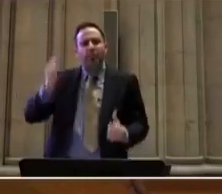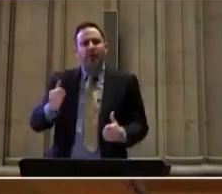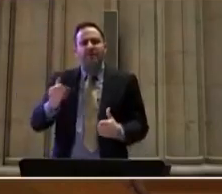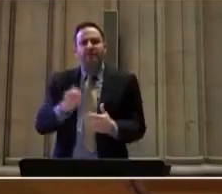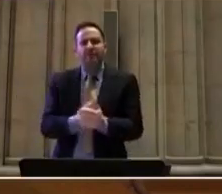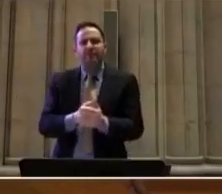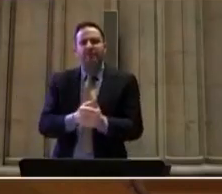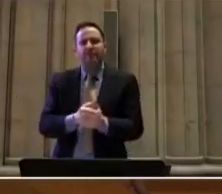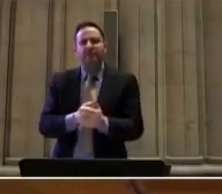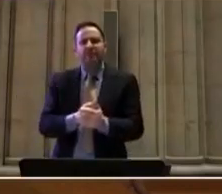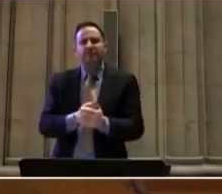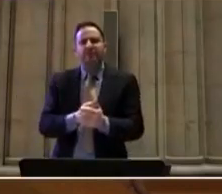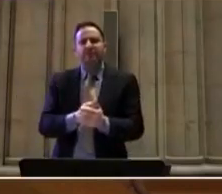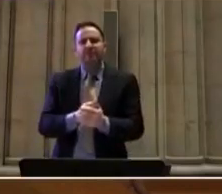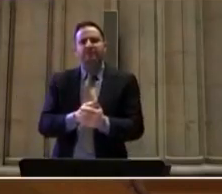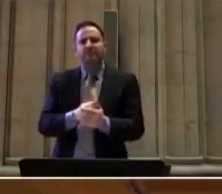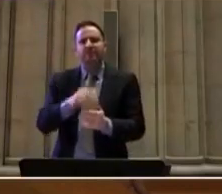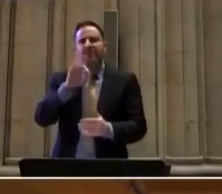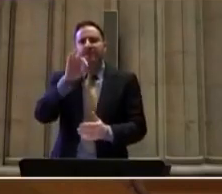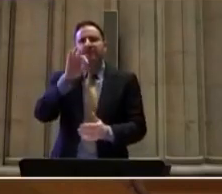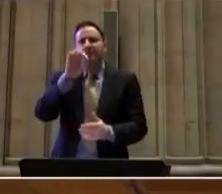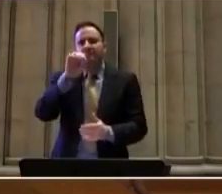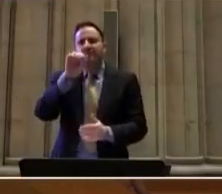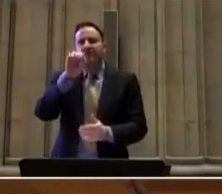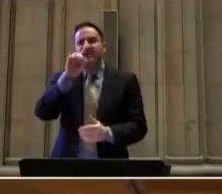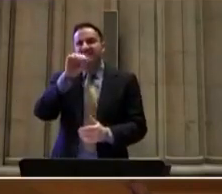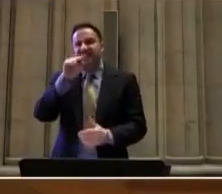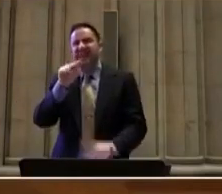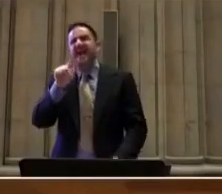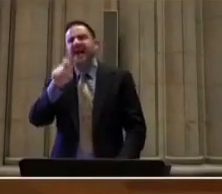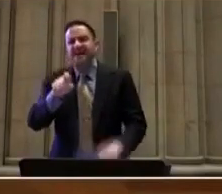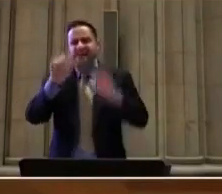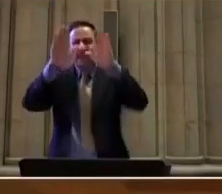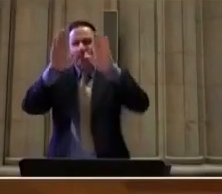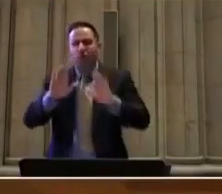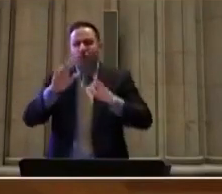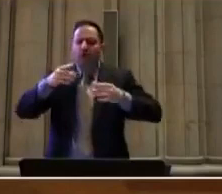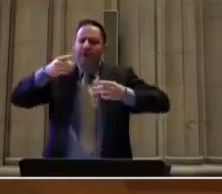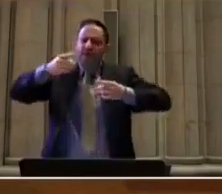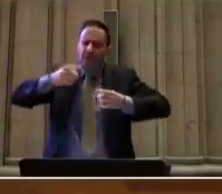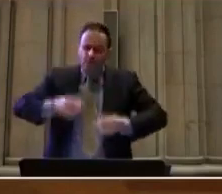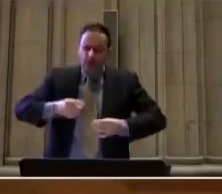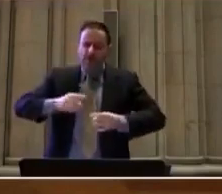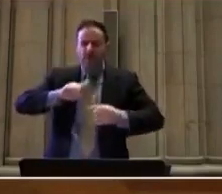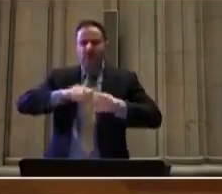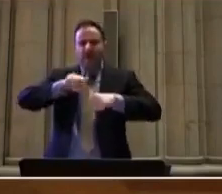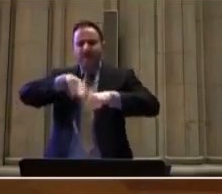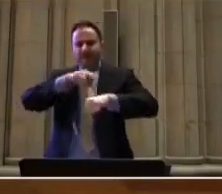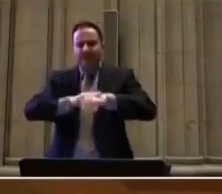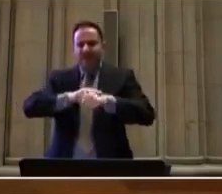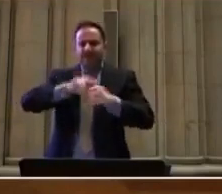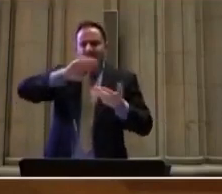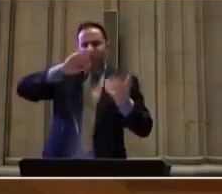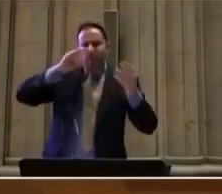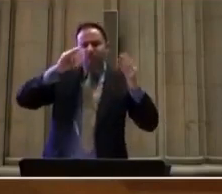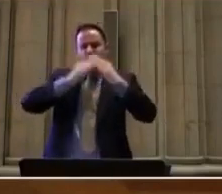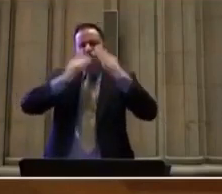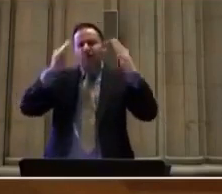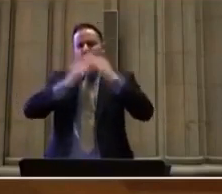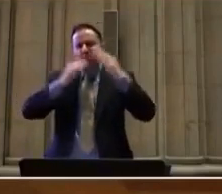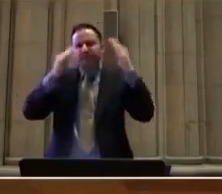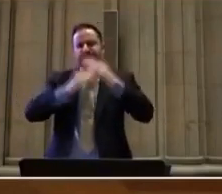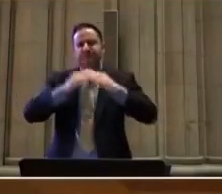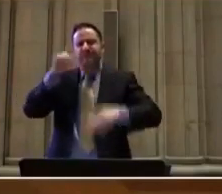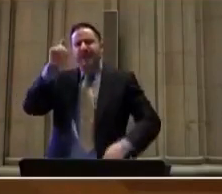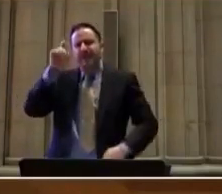Harry Emerson Fosdick asked in the midst of the Great Depression, when the nation was in a jam and needed some breach repairers.